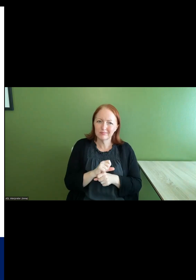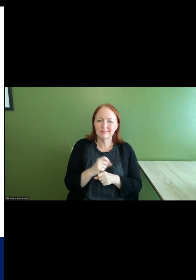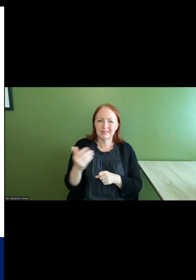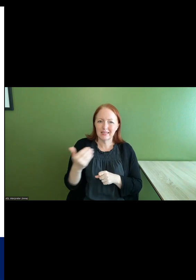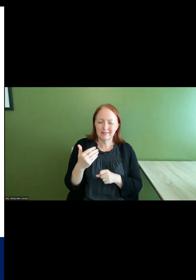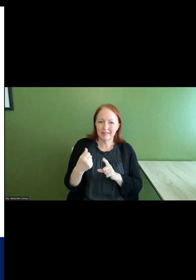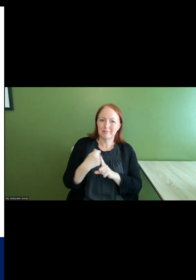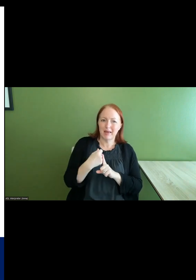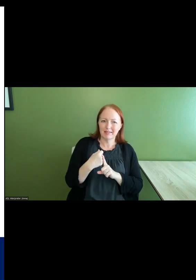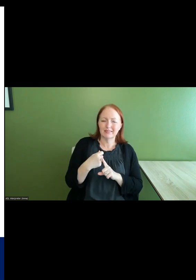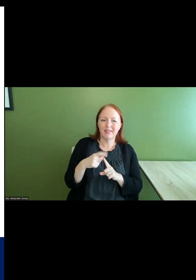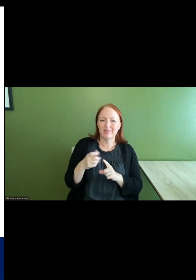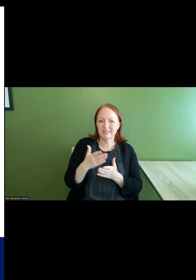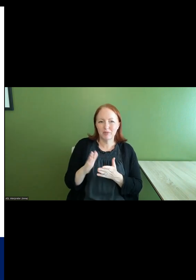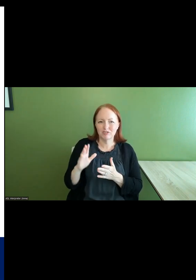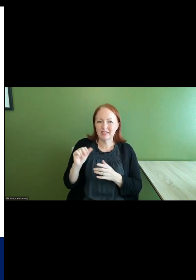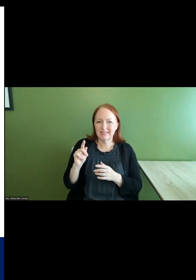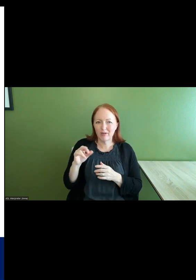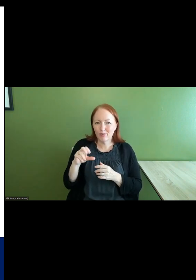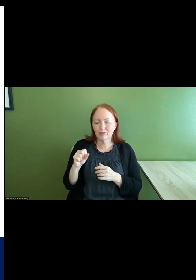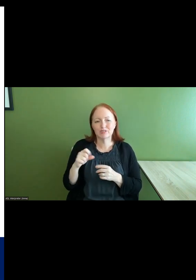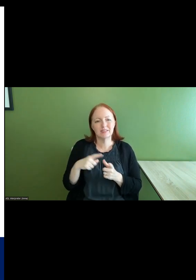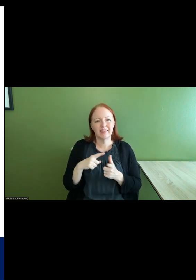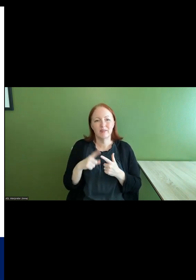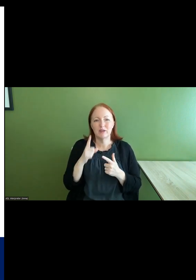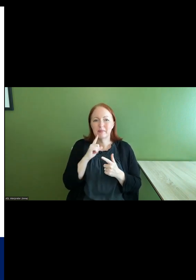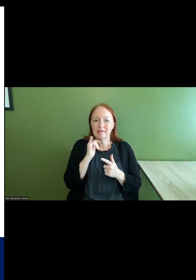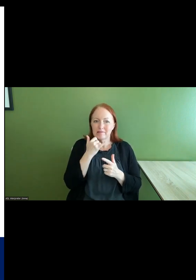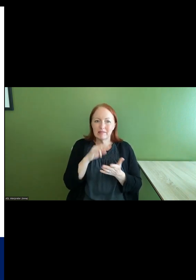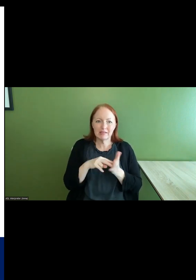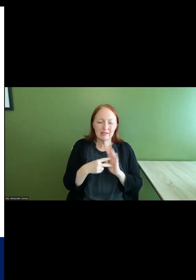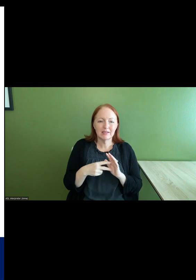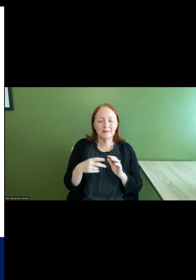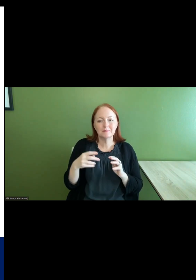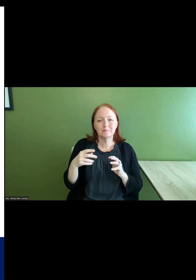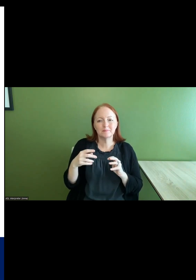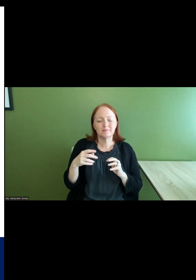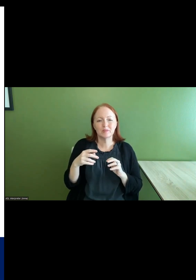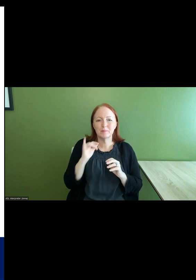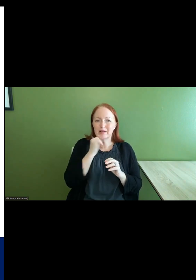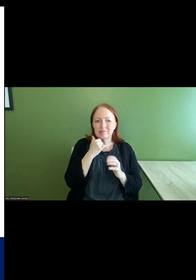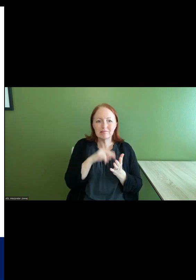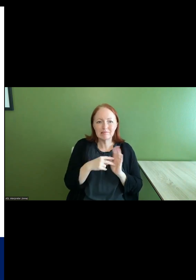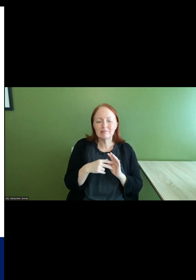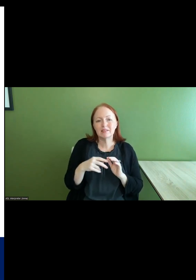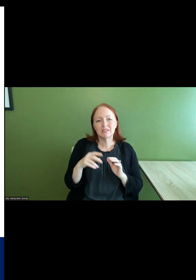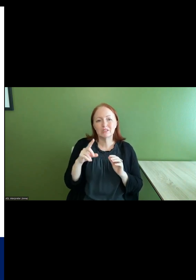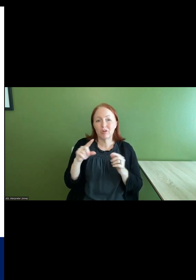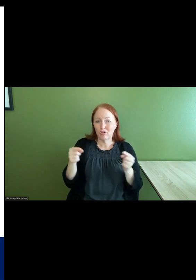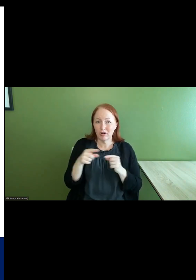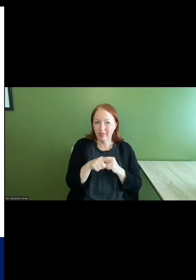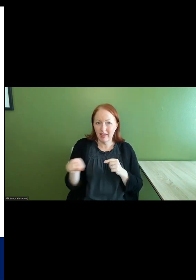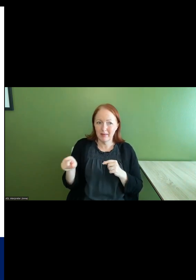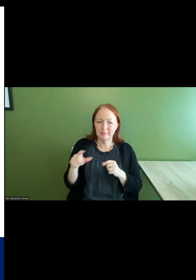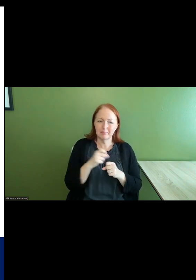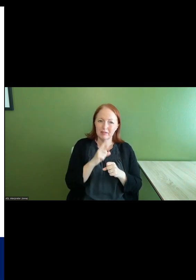directly impacted, these marginalized stakeholders, then we may intentionally be unintentionally be doing harm. So we always